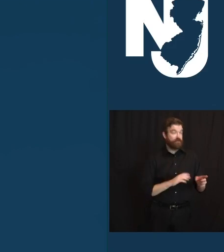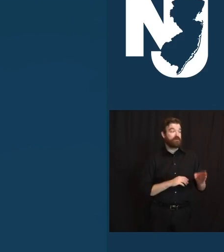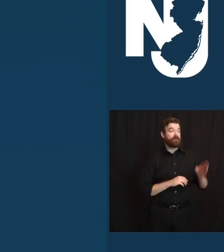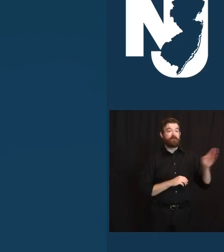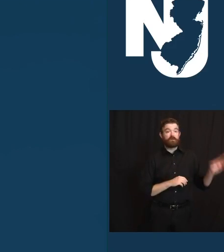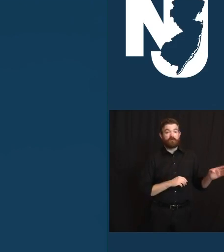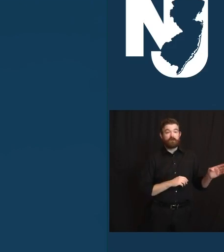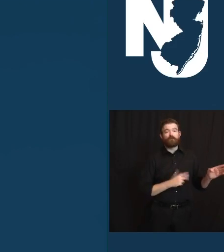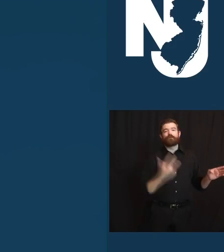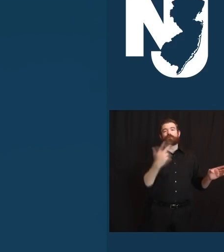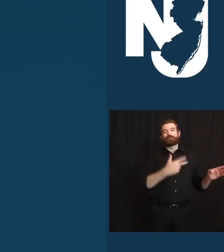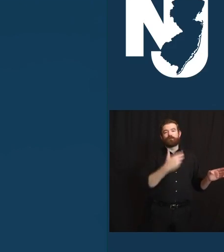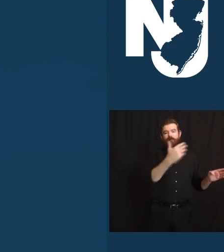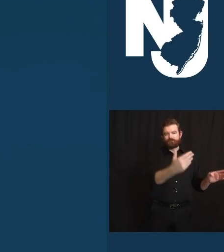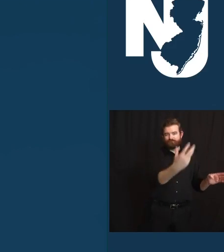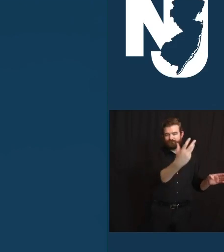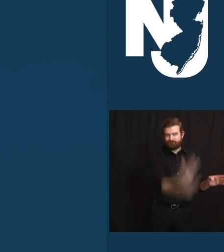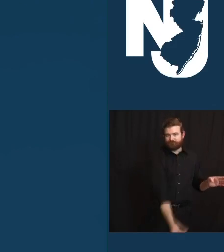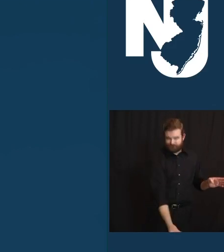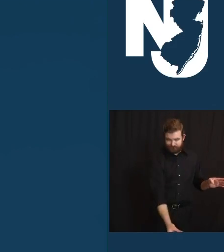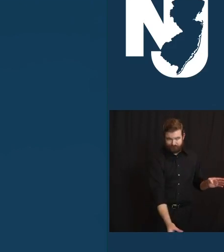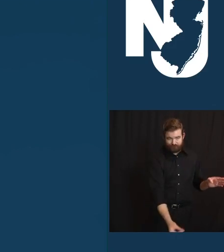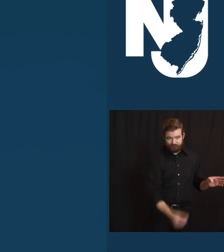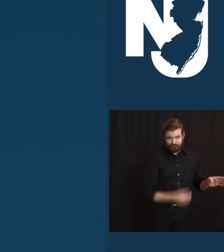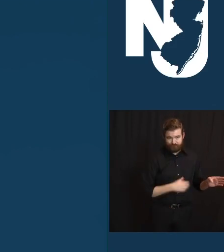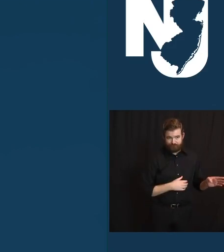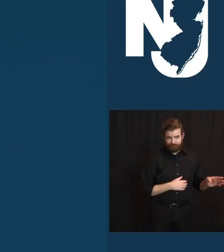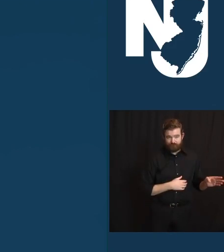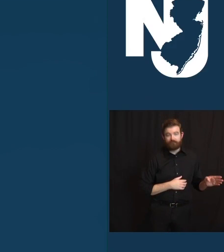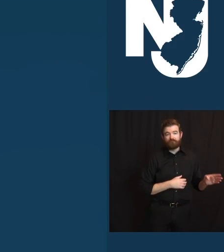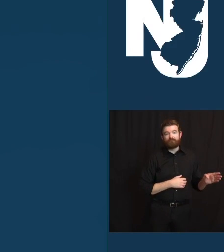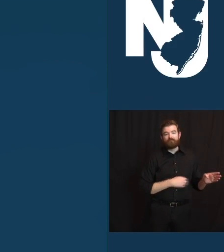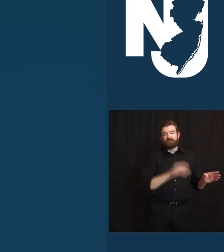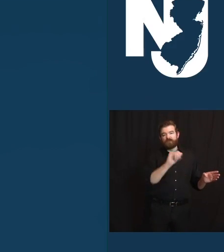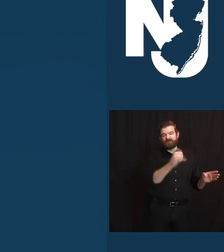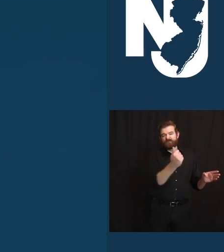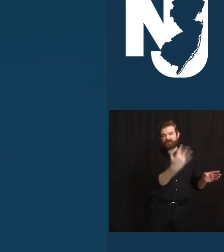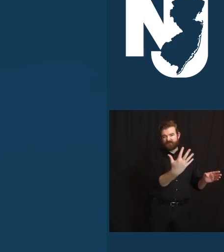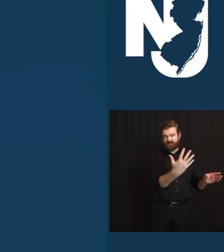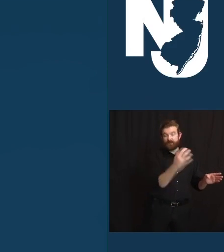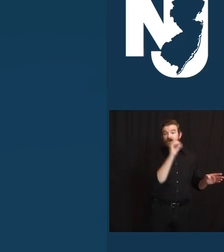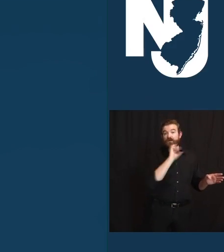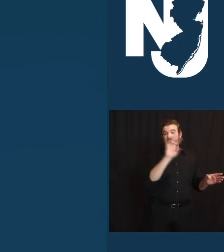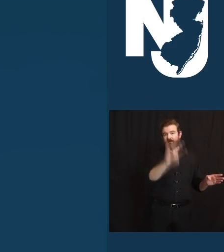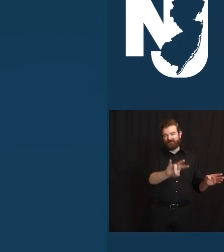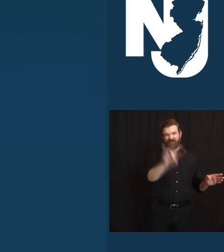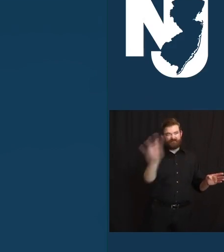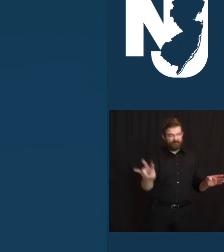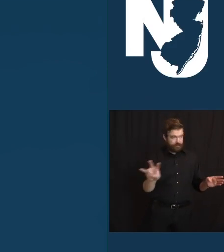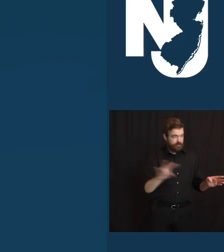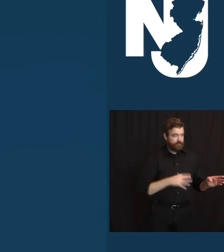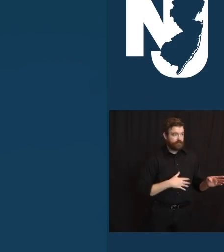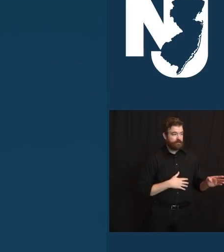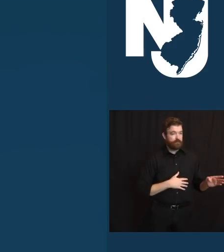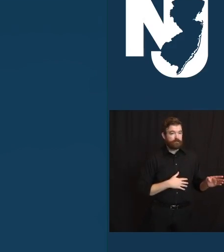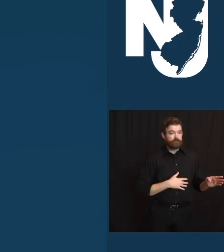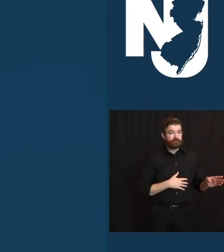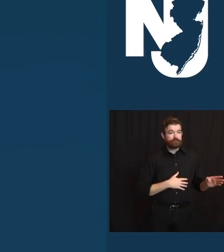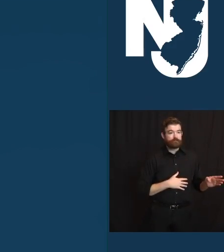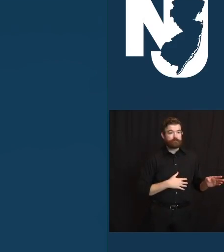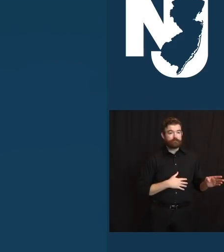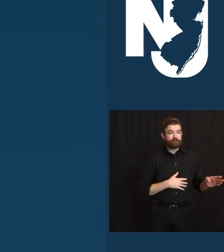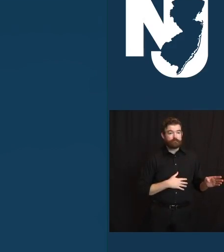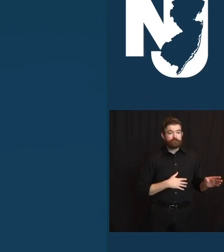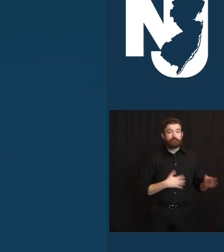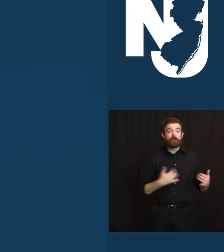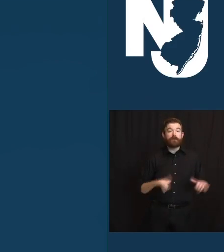days later on May 15th at the age of 77. They leave behind their daughter Julia,